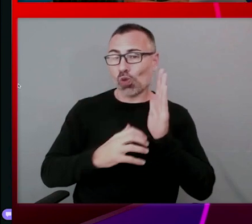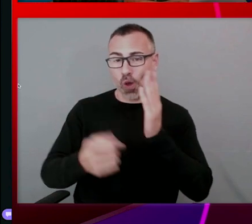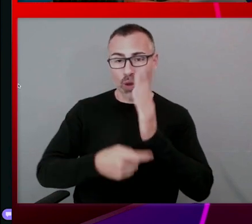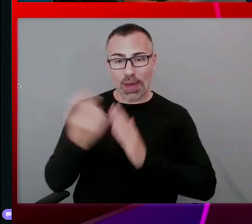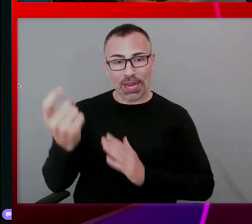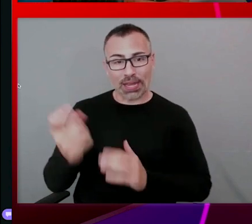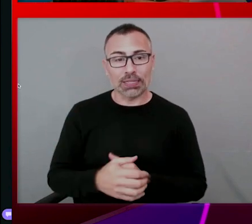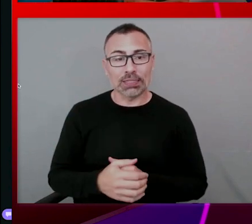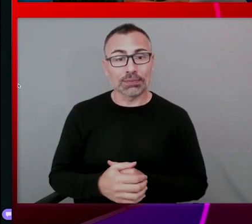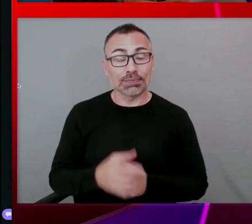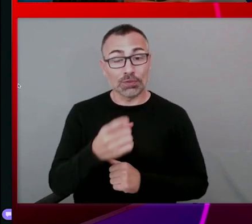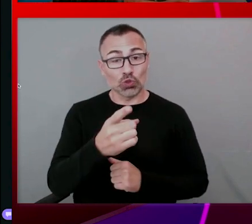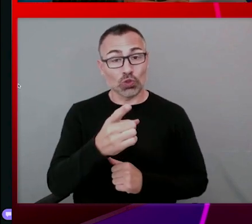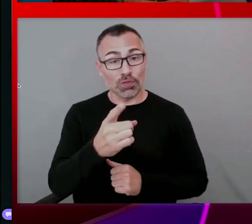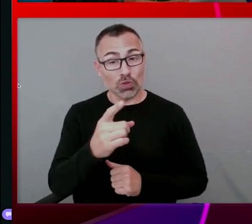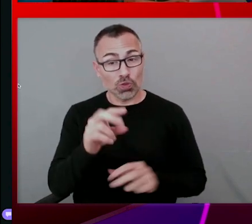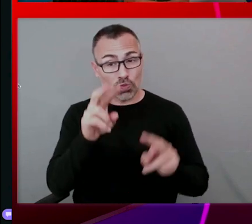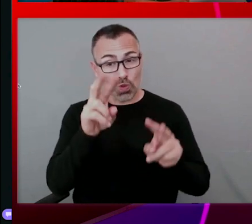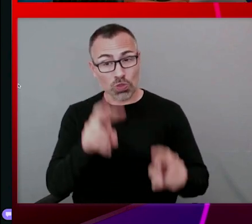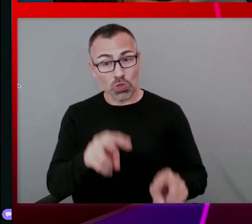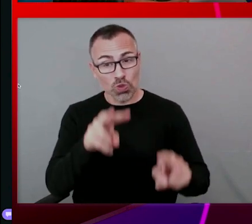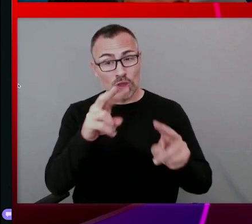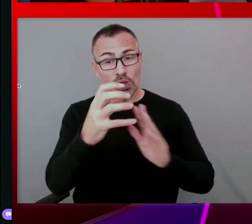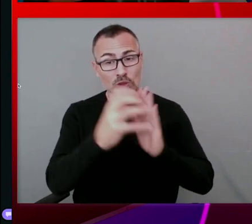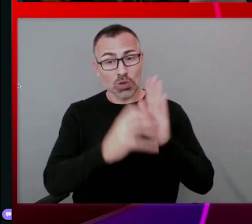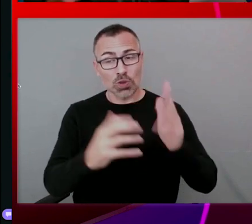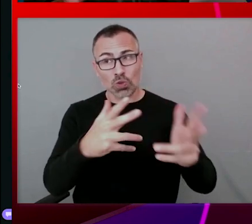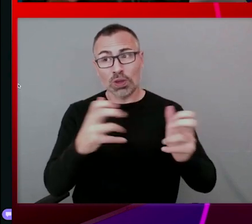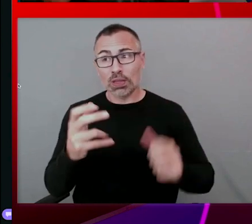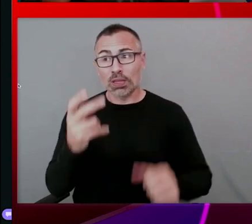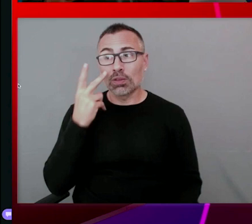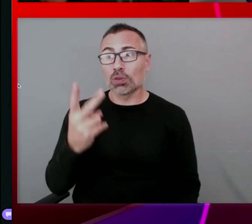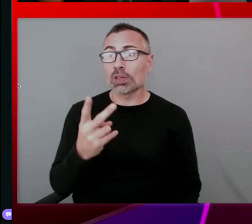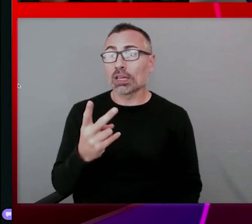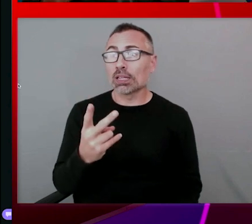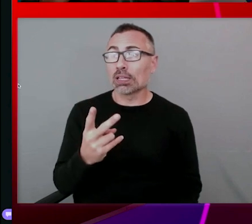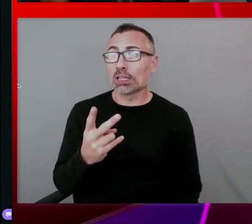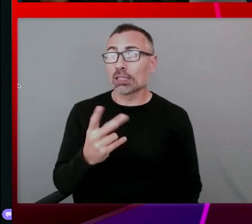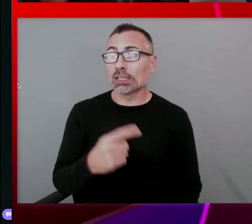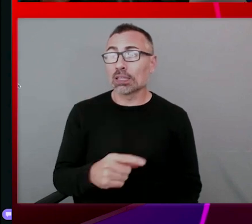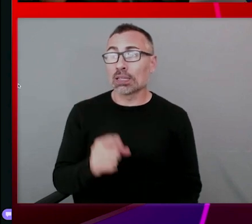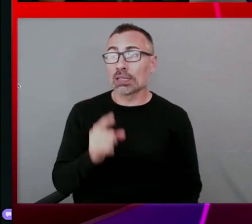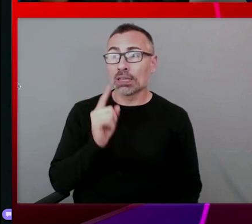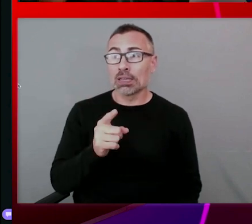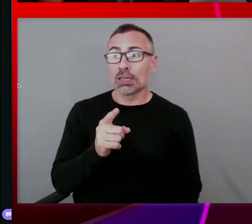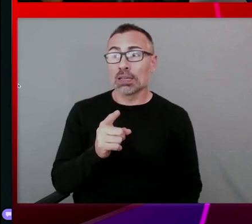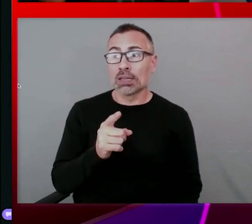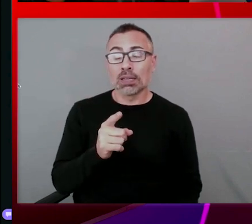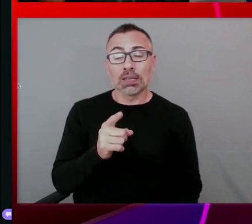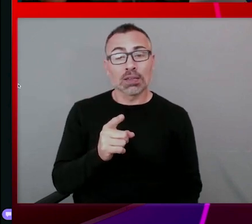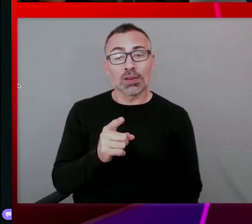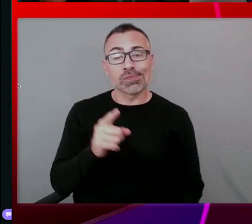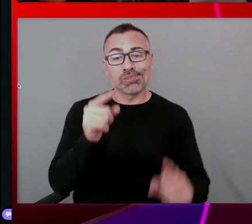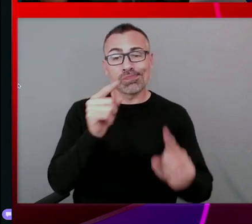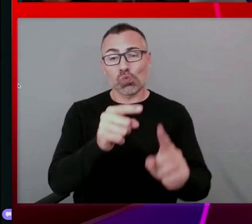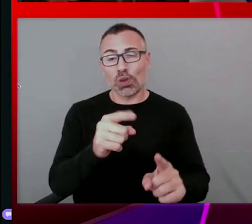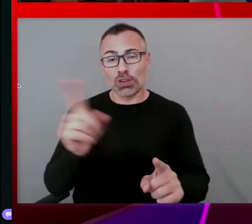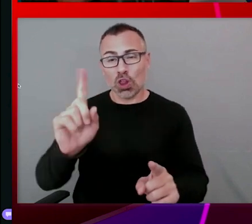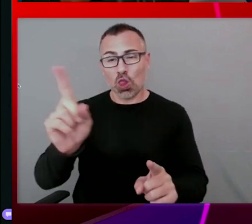pretty quickly, you can see that it actually, all you need to do is just point to the location, right? Point to the model